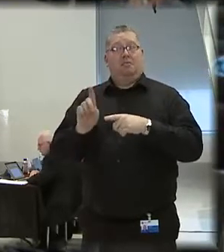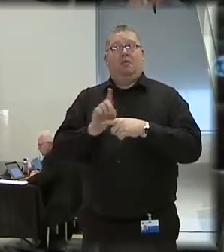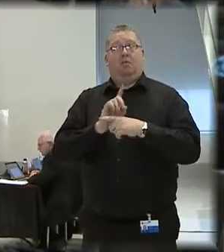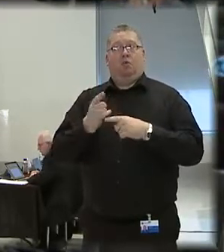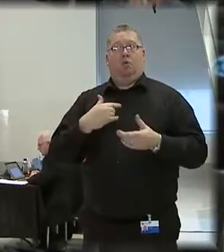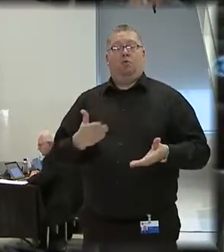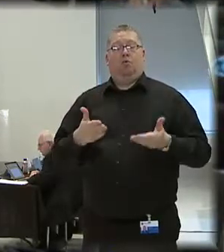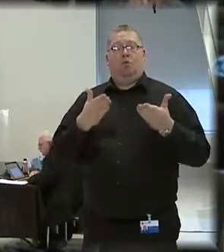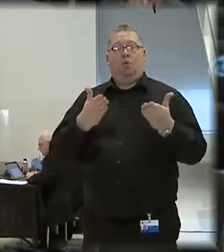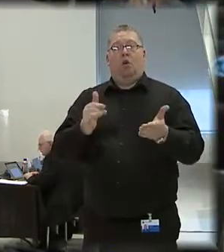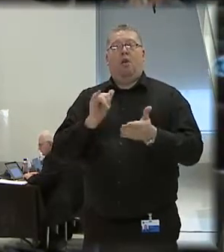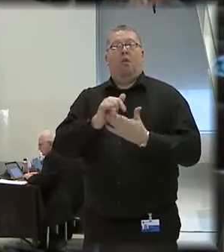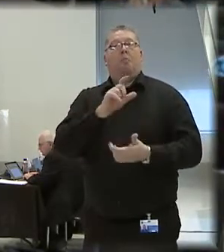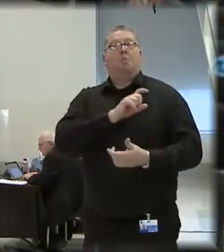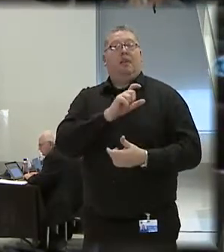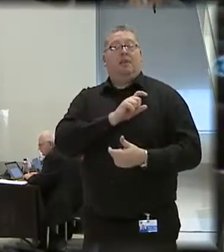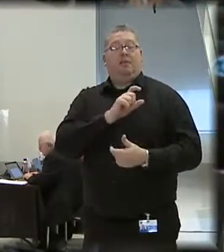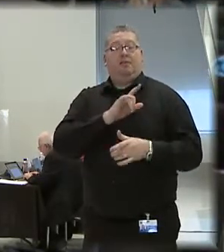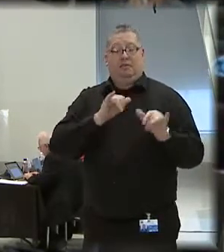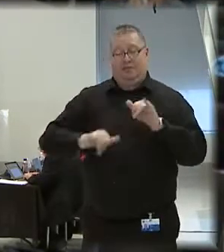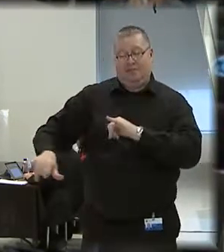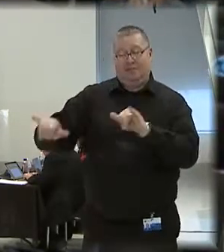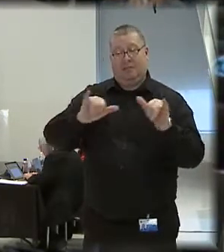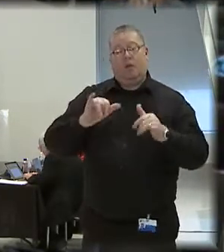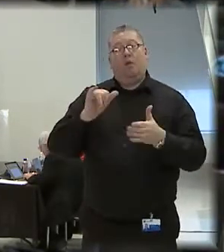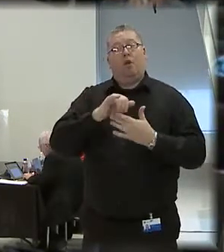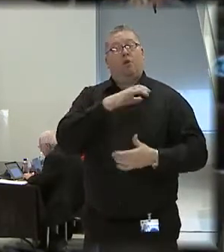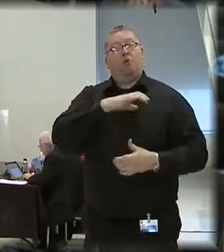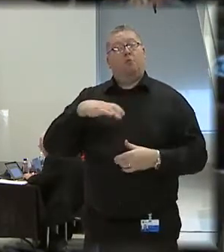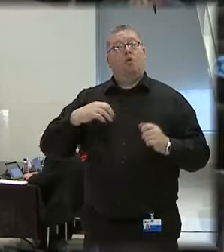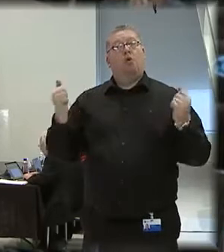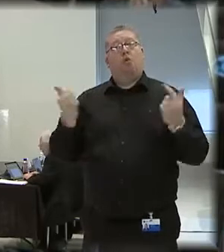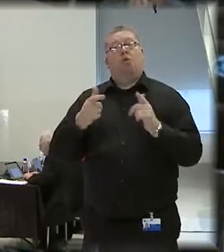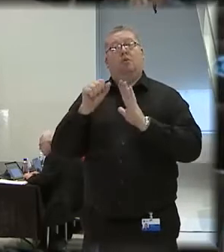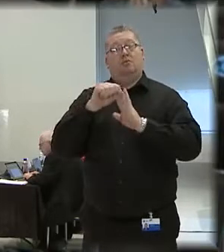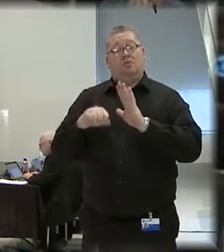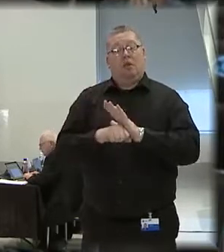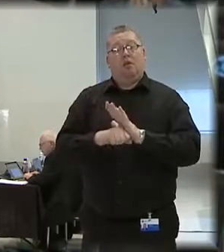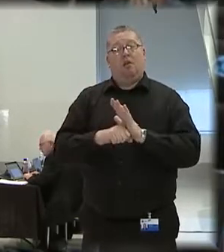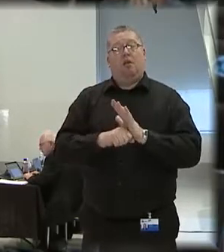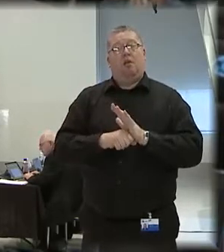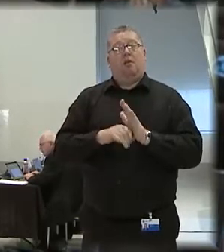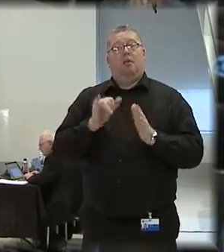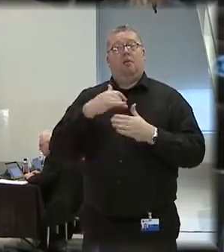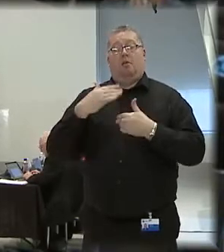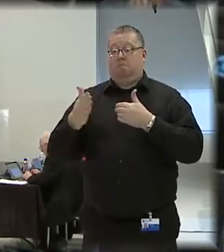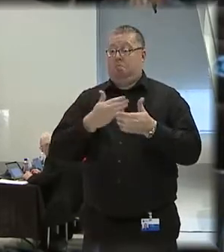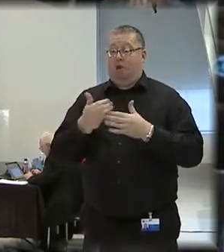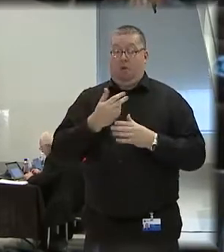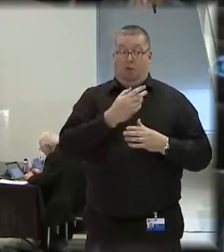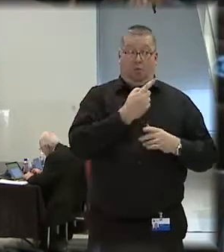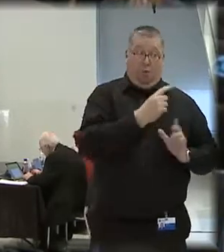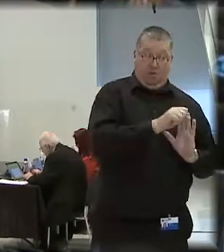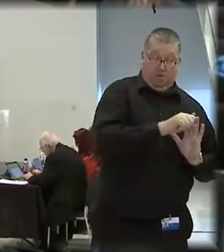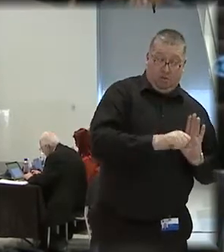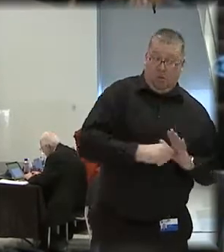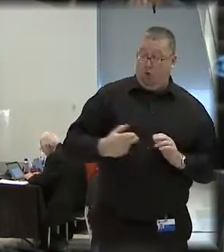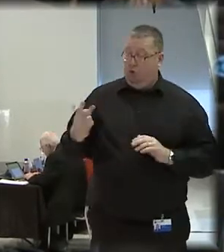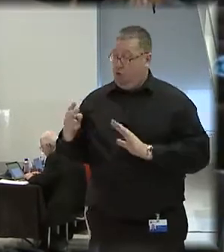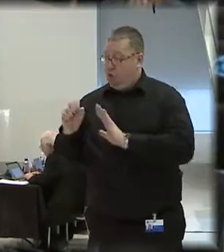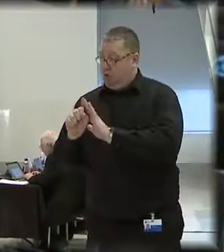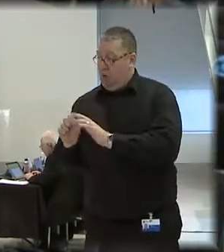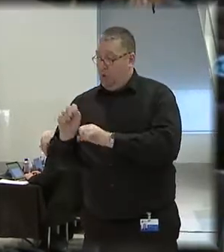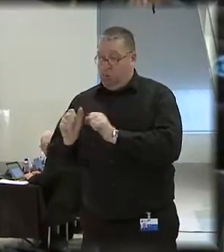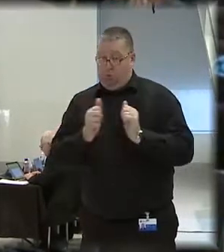the mandating of peace officer standards and training commissions in every state, as well as the inter- and intrastate coordination between all post